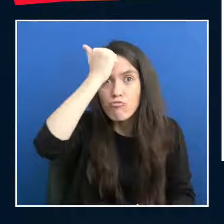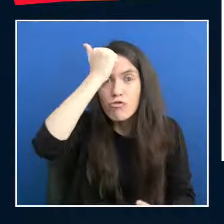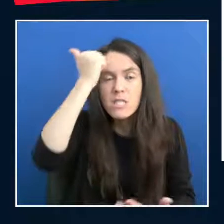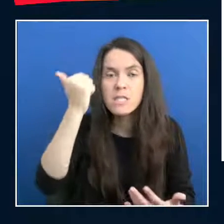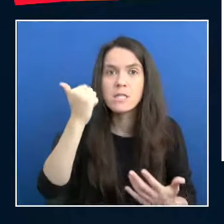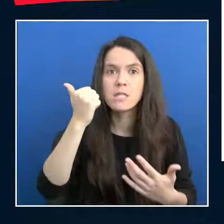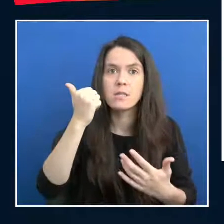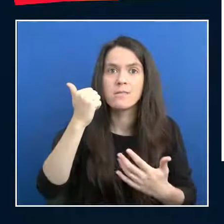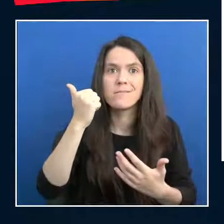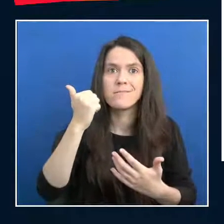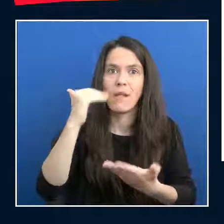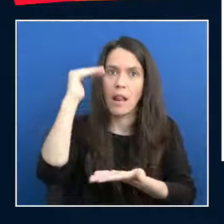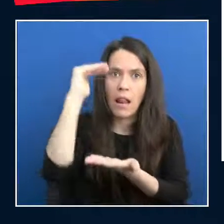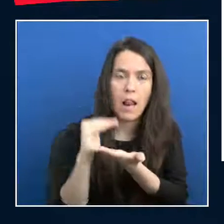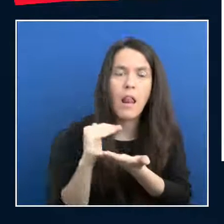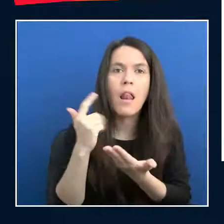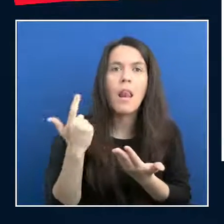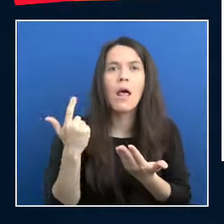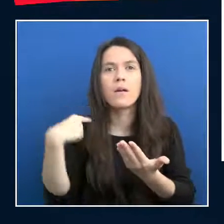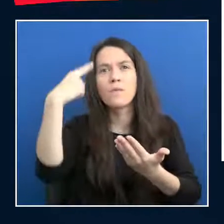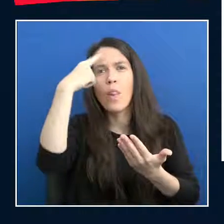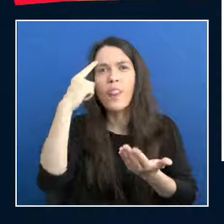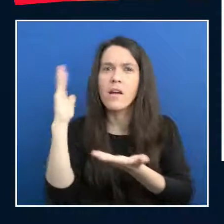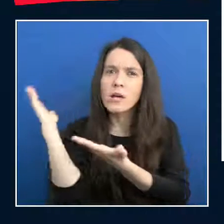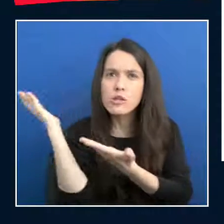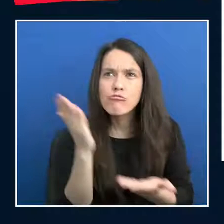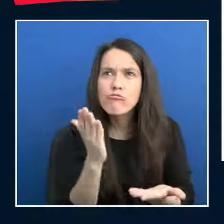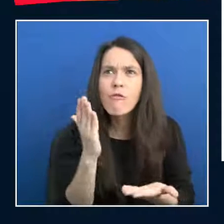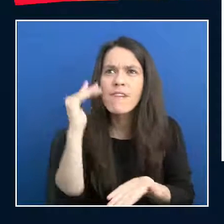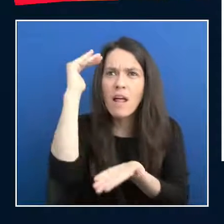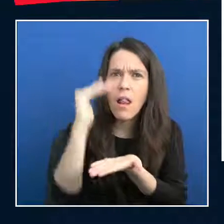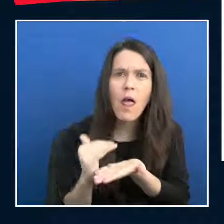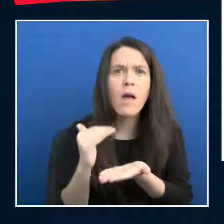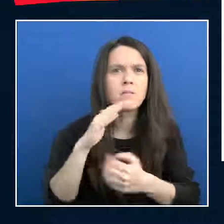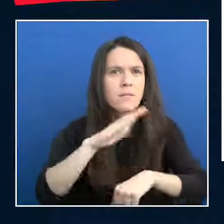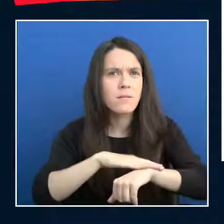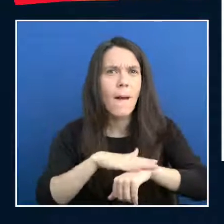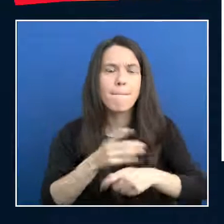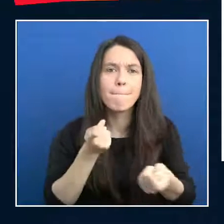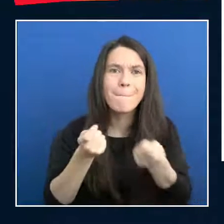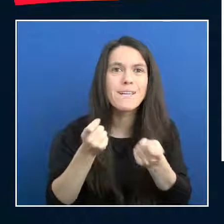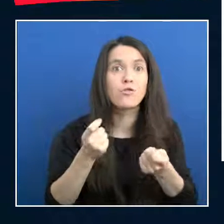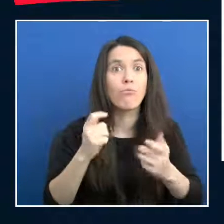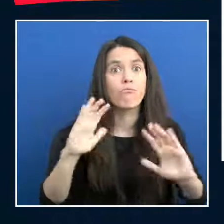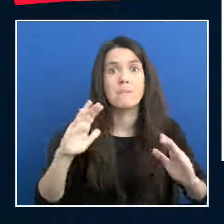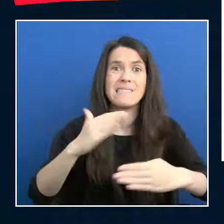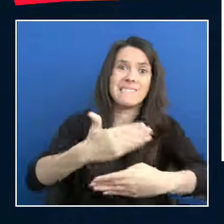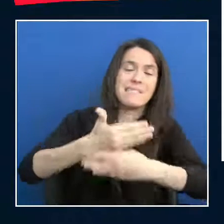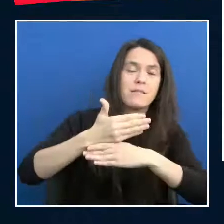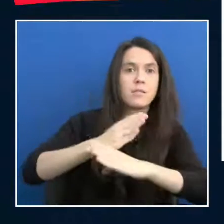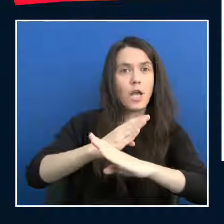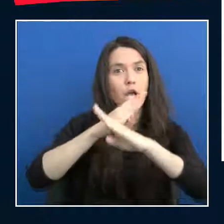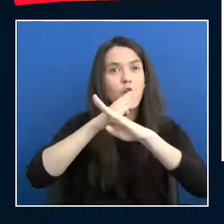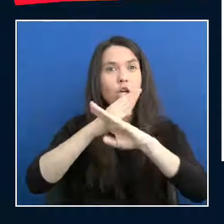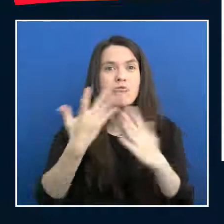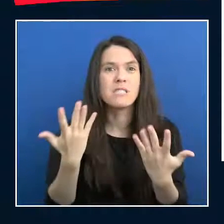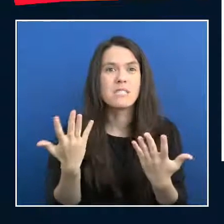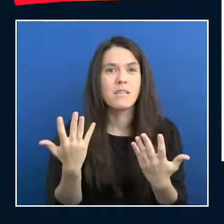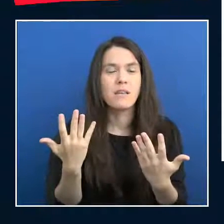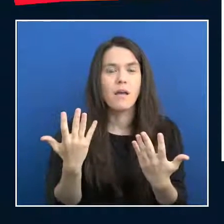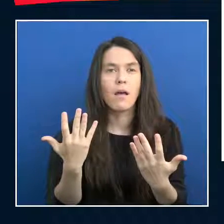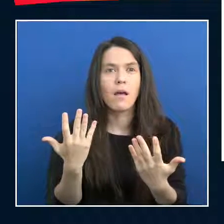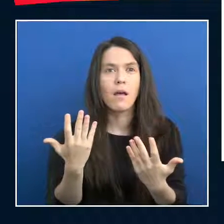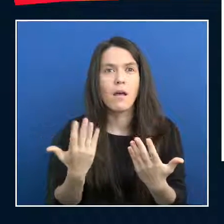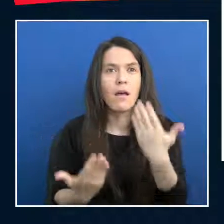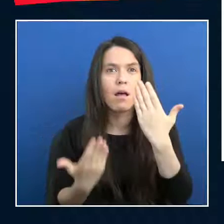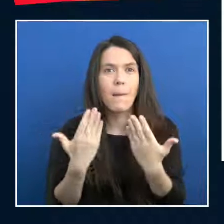cost when I think about Windows servers. So we also save security issues, like if I have more OS, I need more